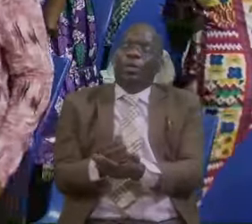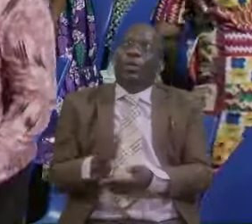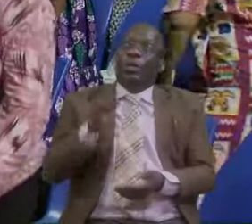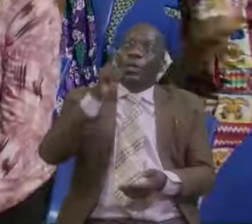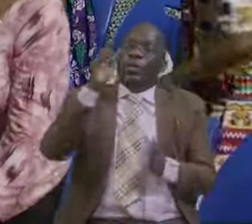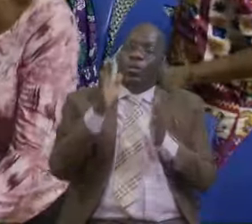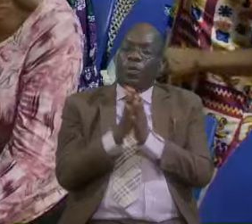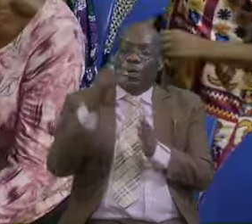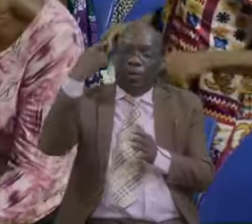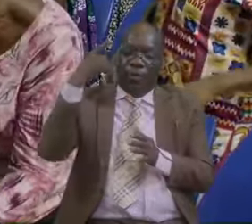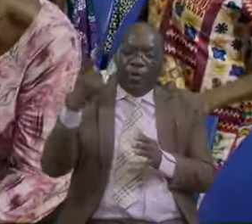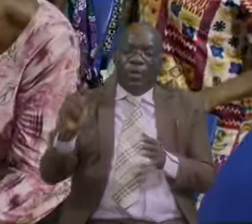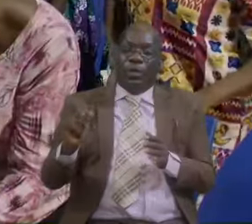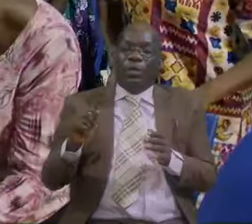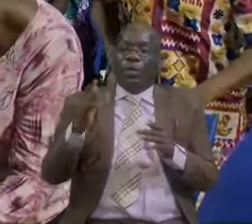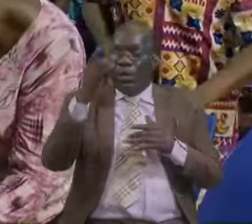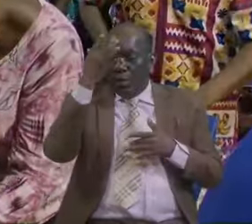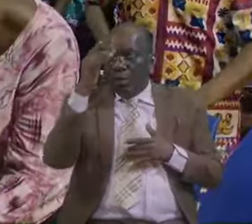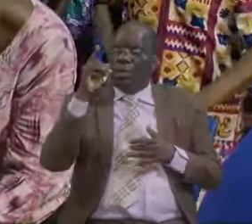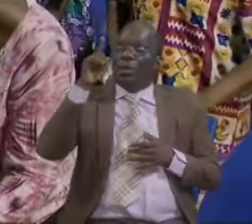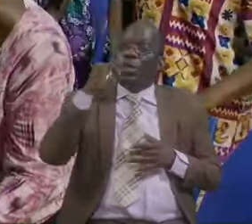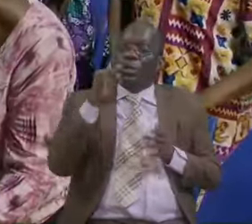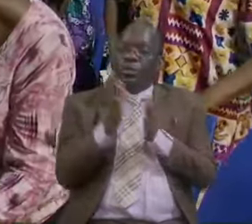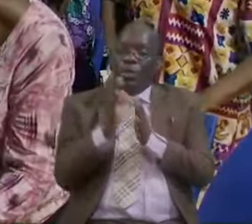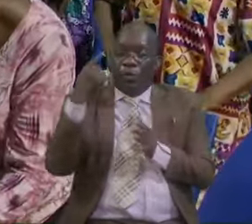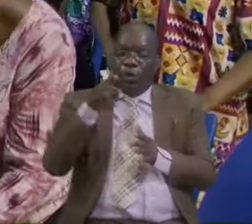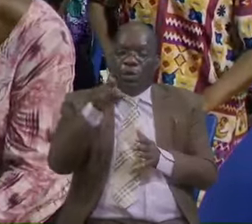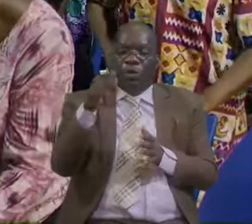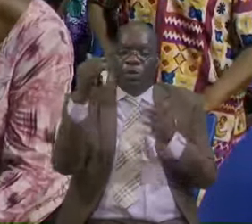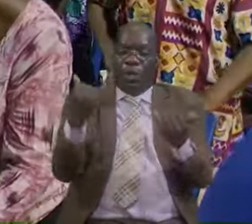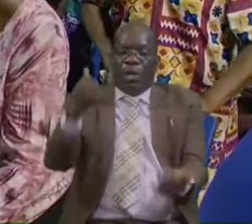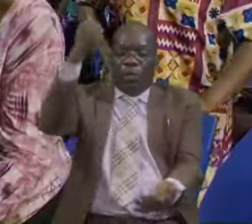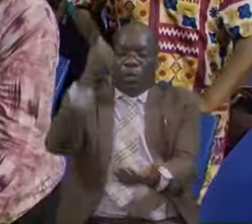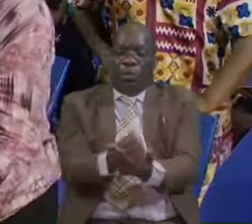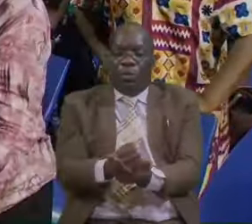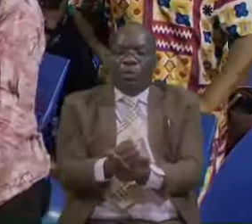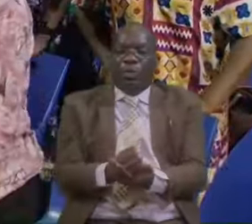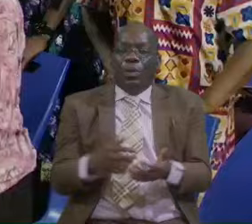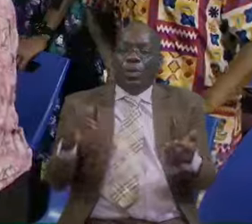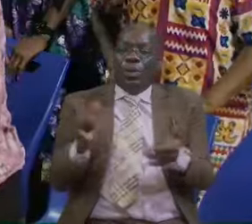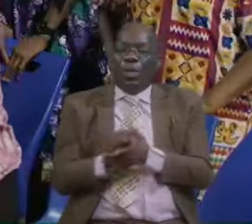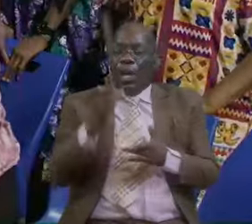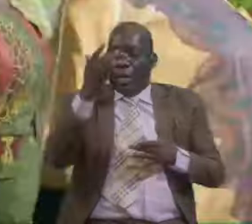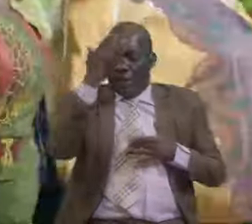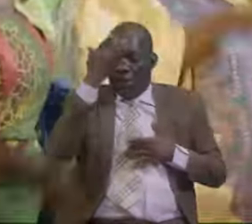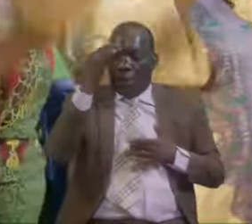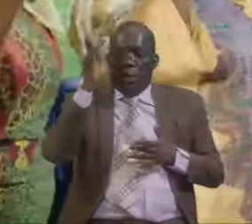sick and is praying for you right now. That sickness will vanish